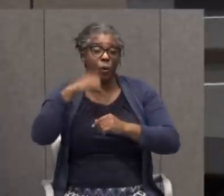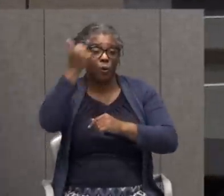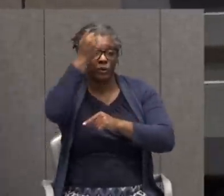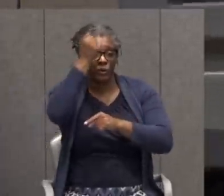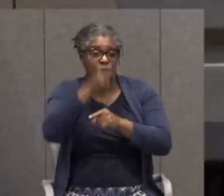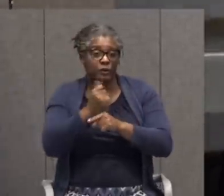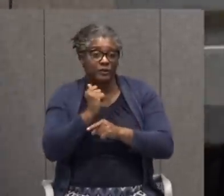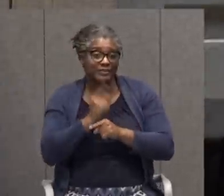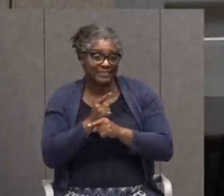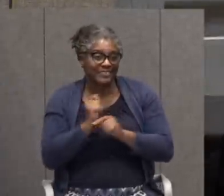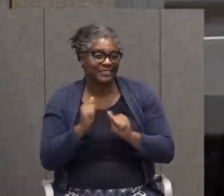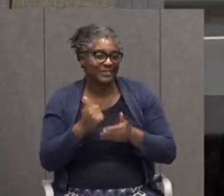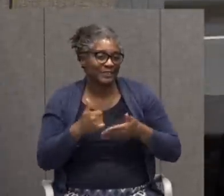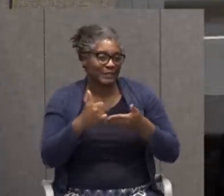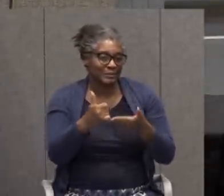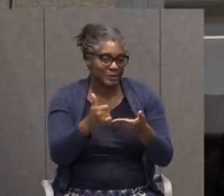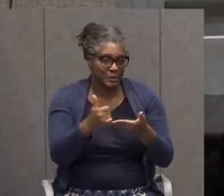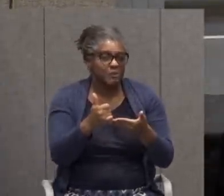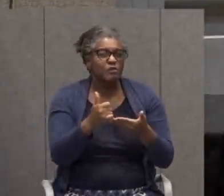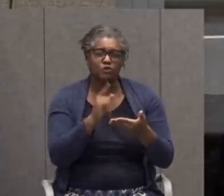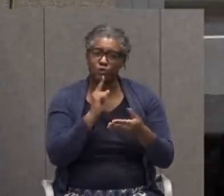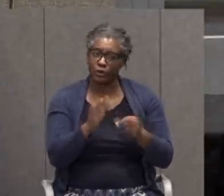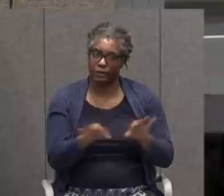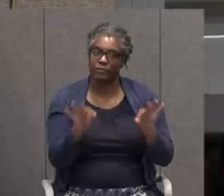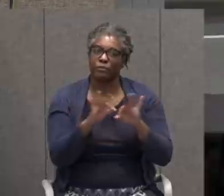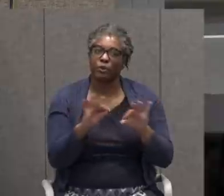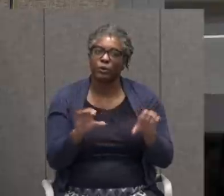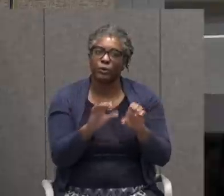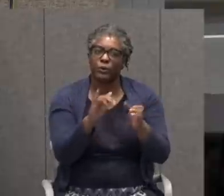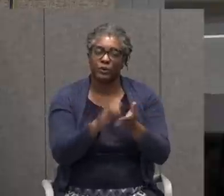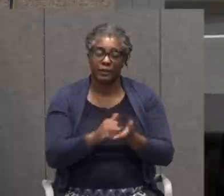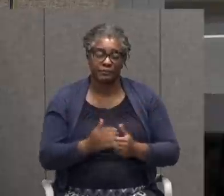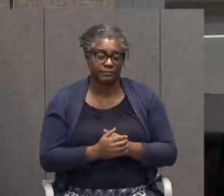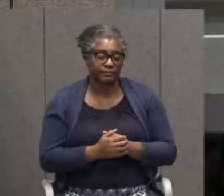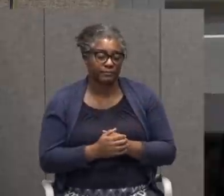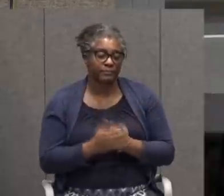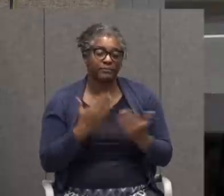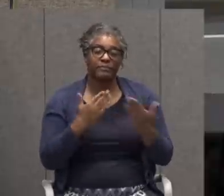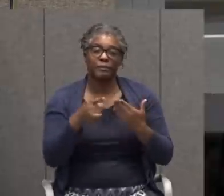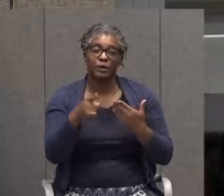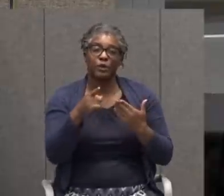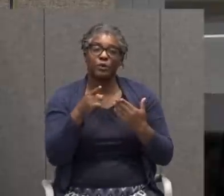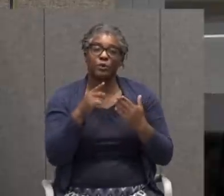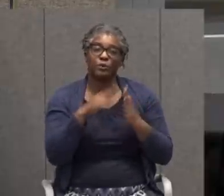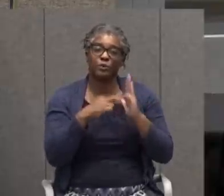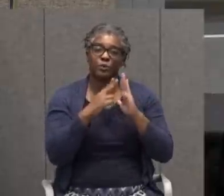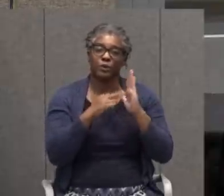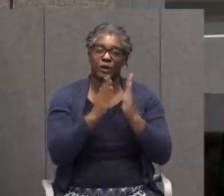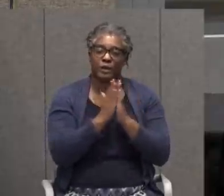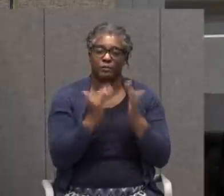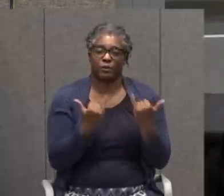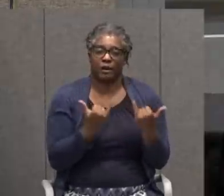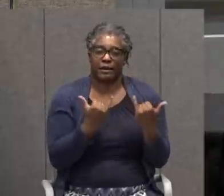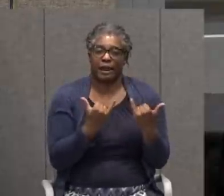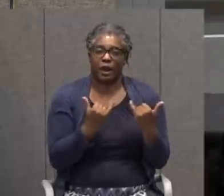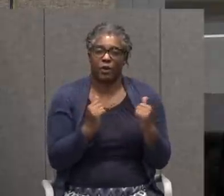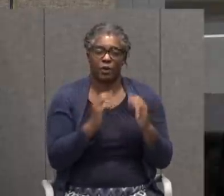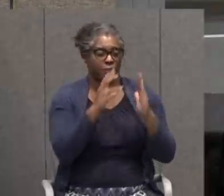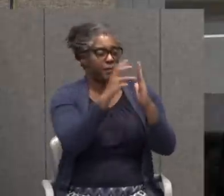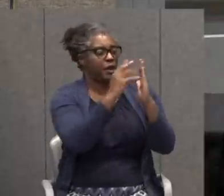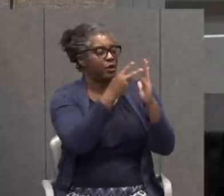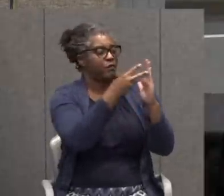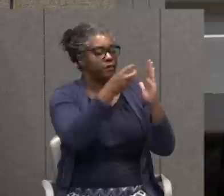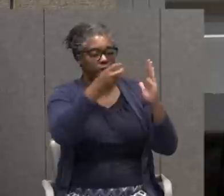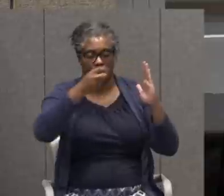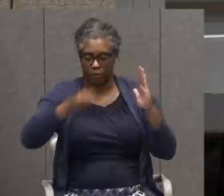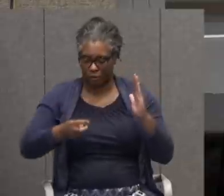it's really important to do that. Maybe you're reading a book right now. You could pull out a favorite paragraph that is